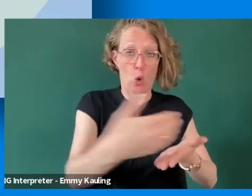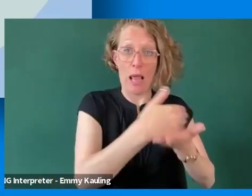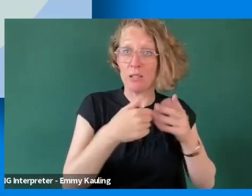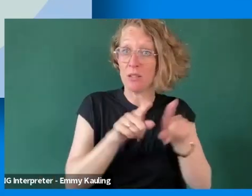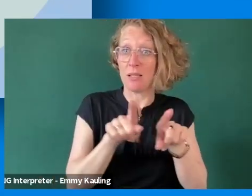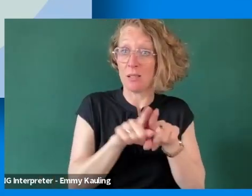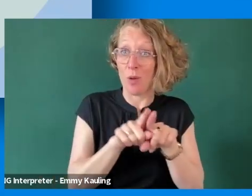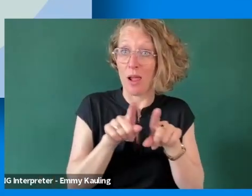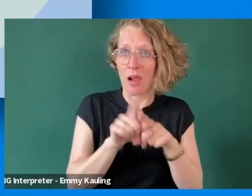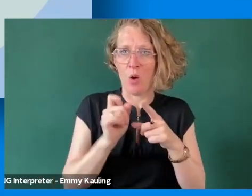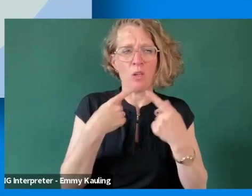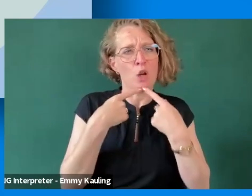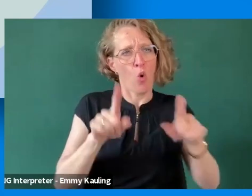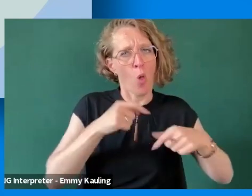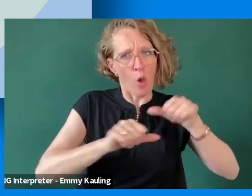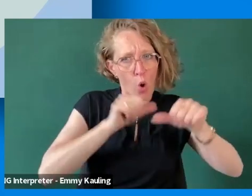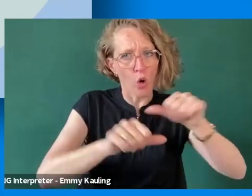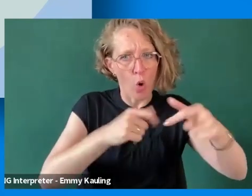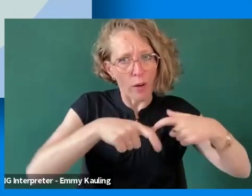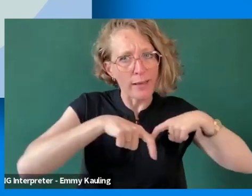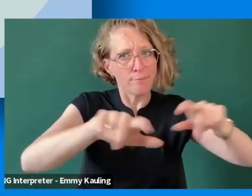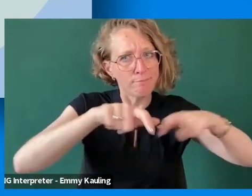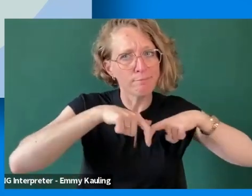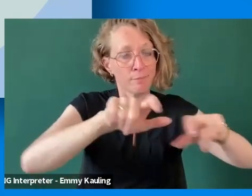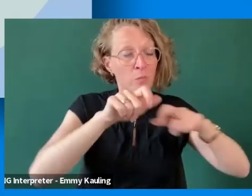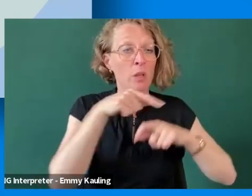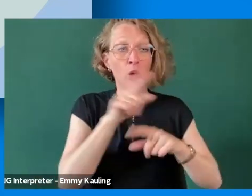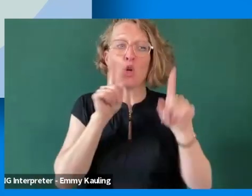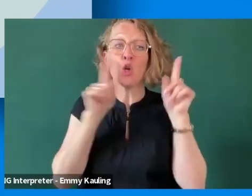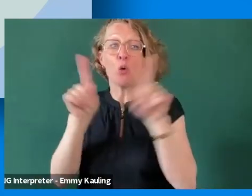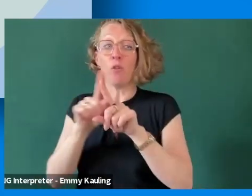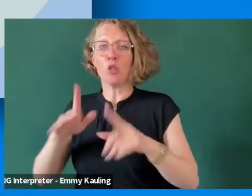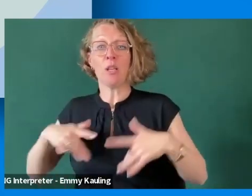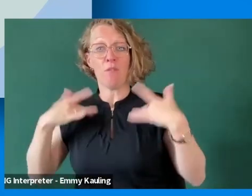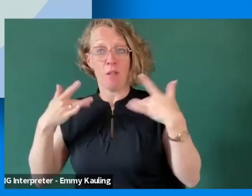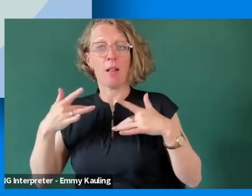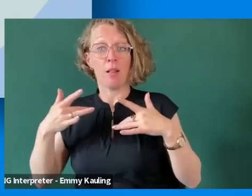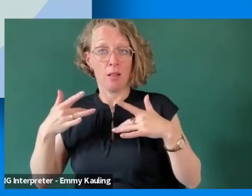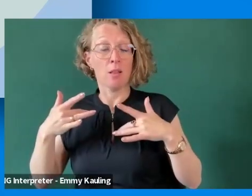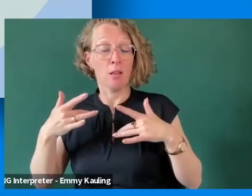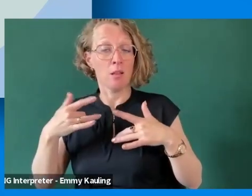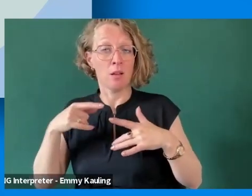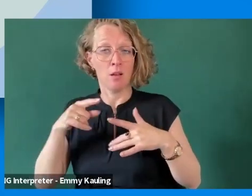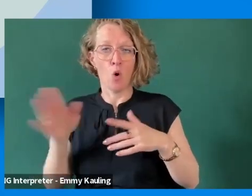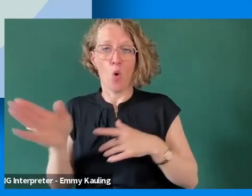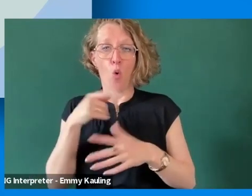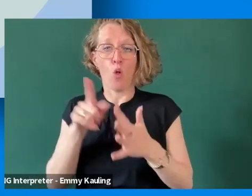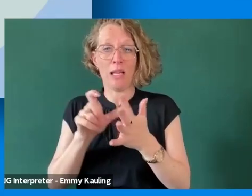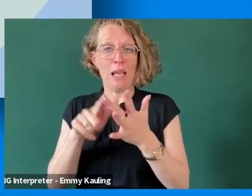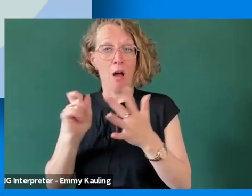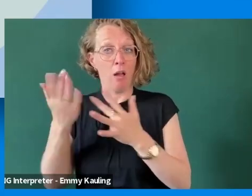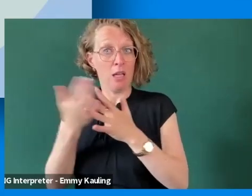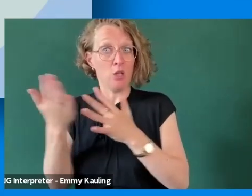a call ongoing, and what was very clear as well is that universities felt like all their EDI interventions that they